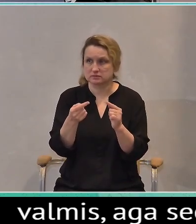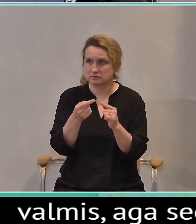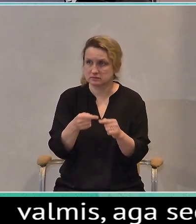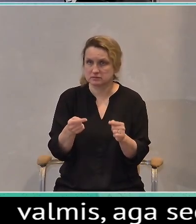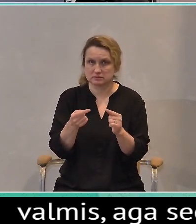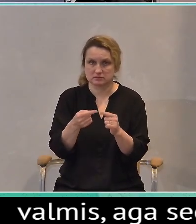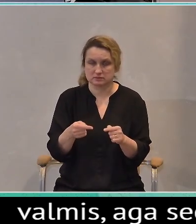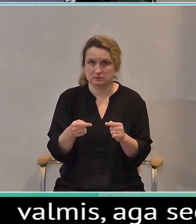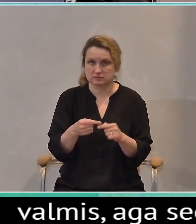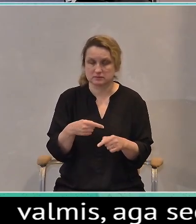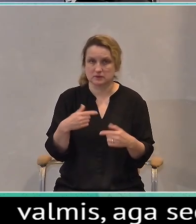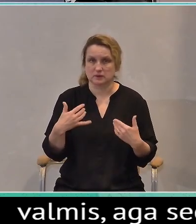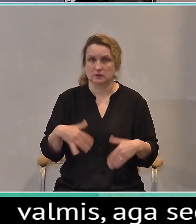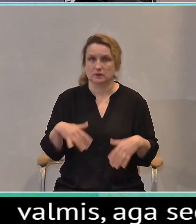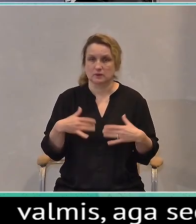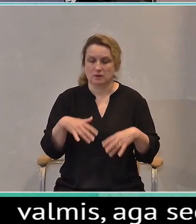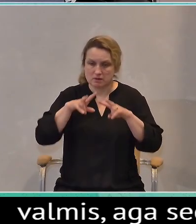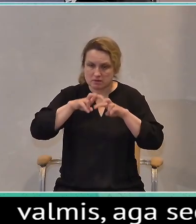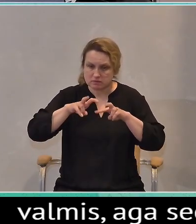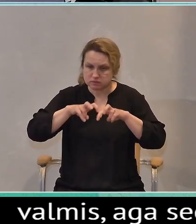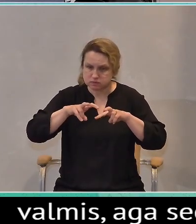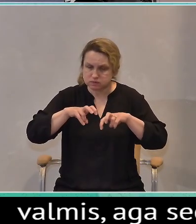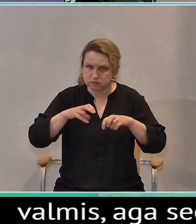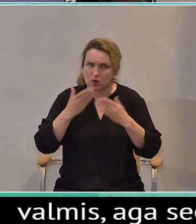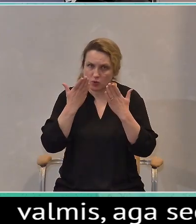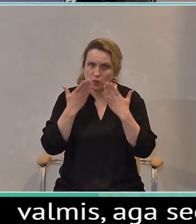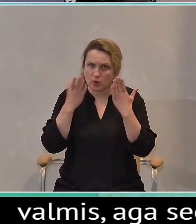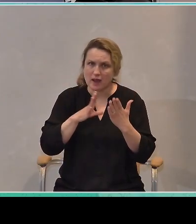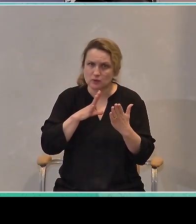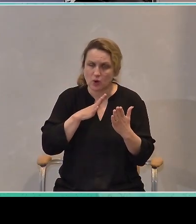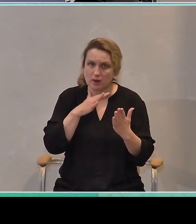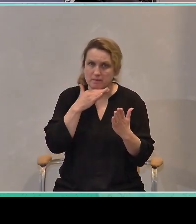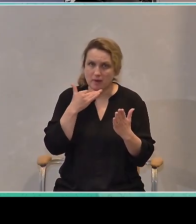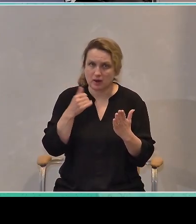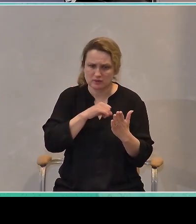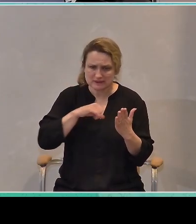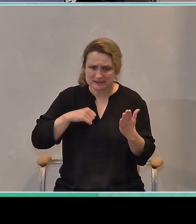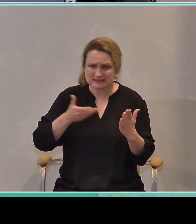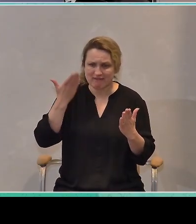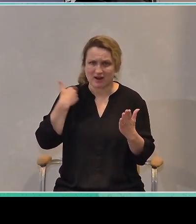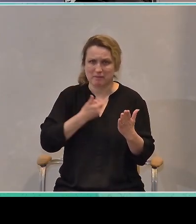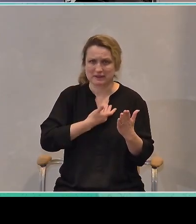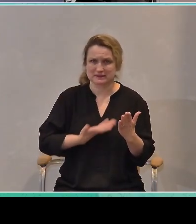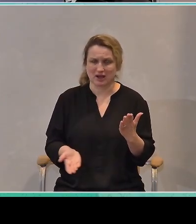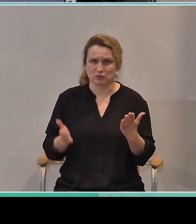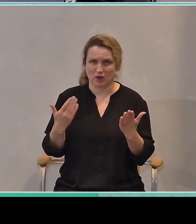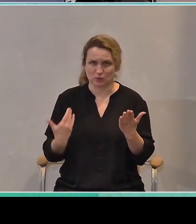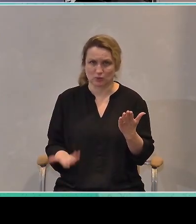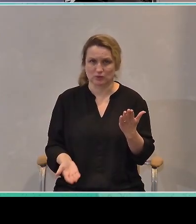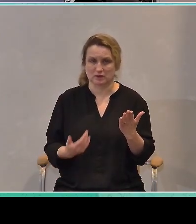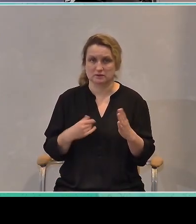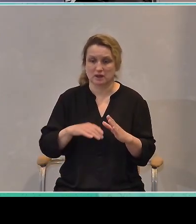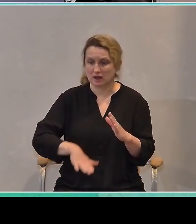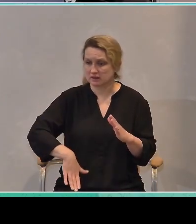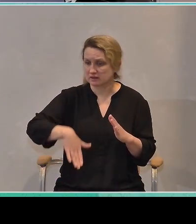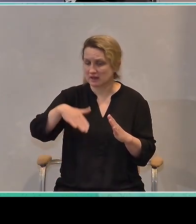It was difficult to believe that I had reached this place. I had read